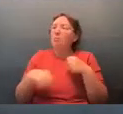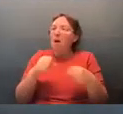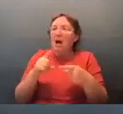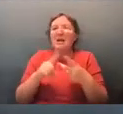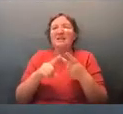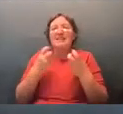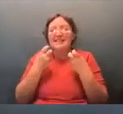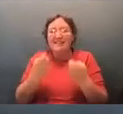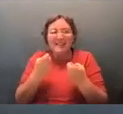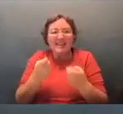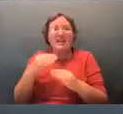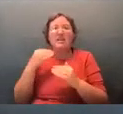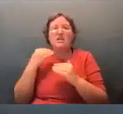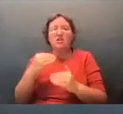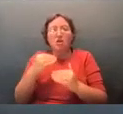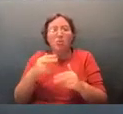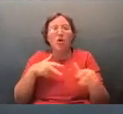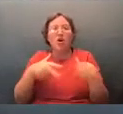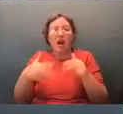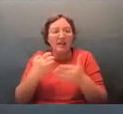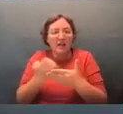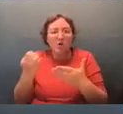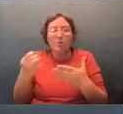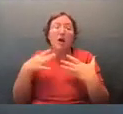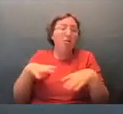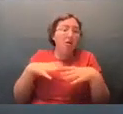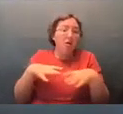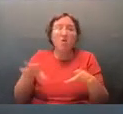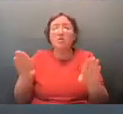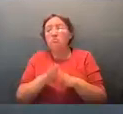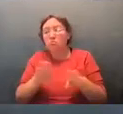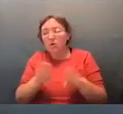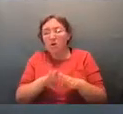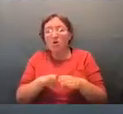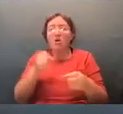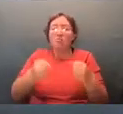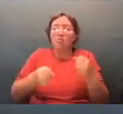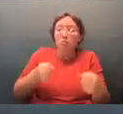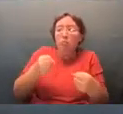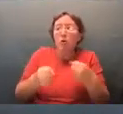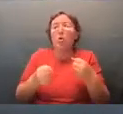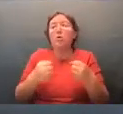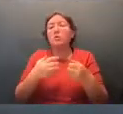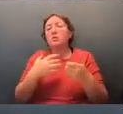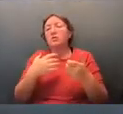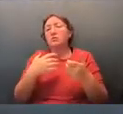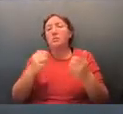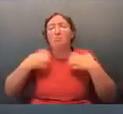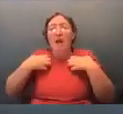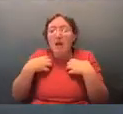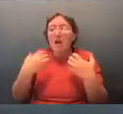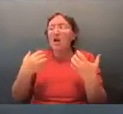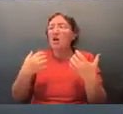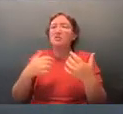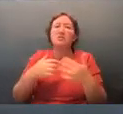and snowboard. They have hiking gear from clothes to boots to poles to backpacks.